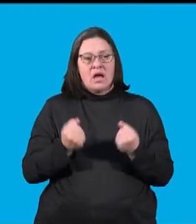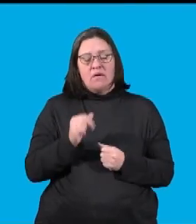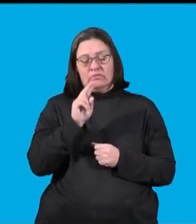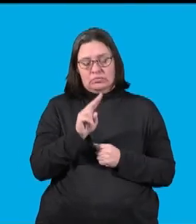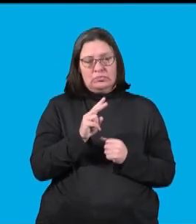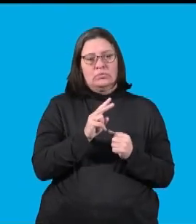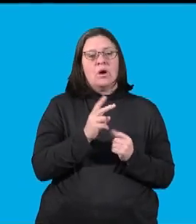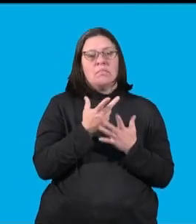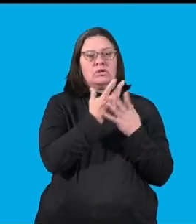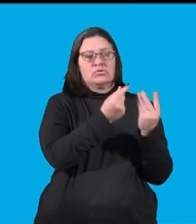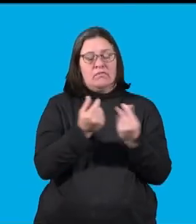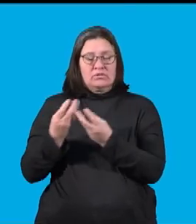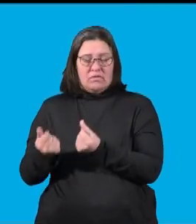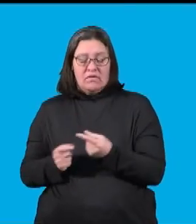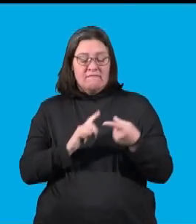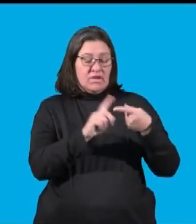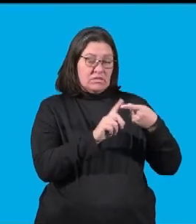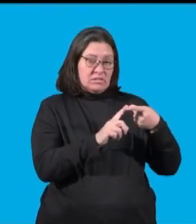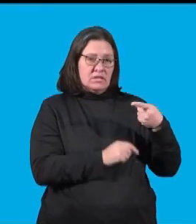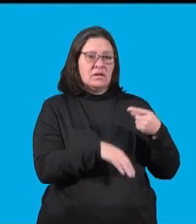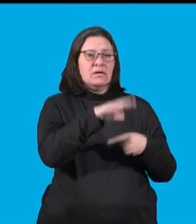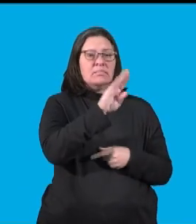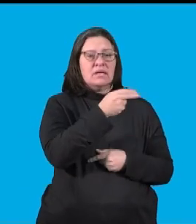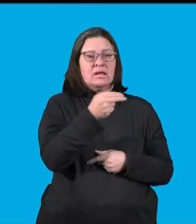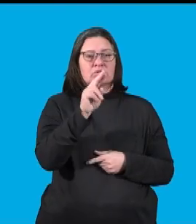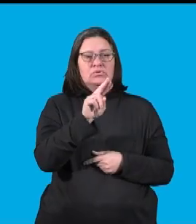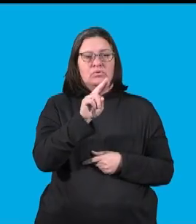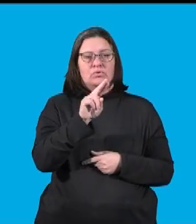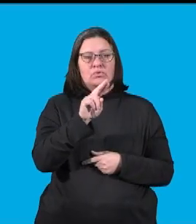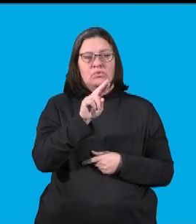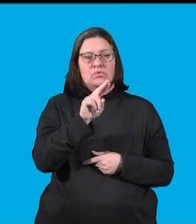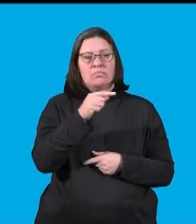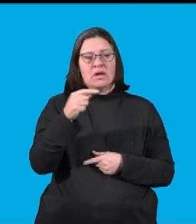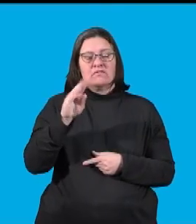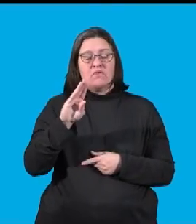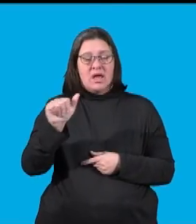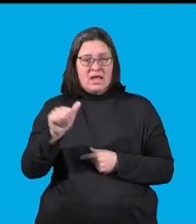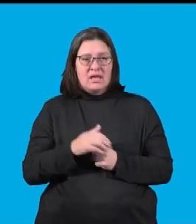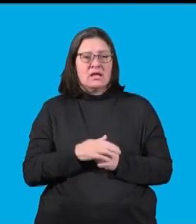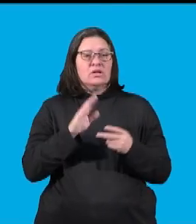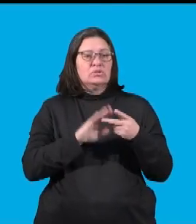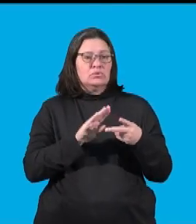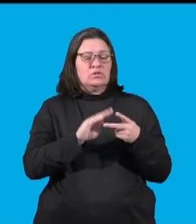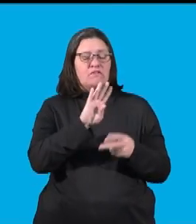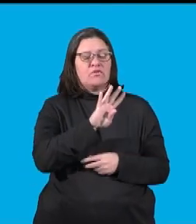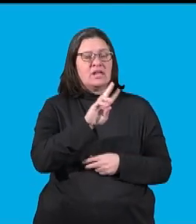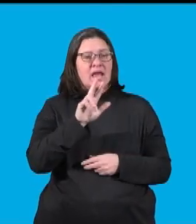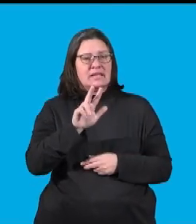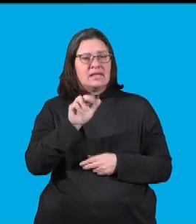equations. We now need to solve them. So our first equation, b is equal to 2 minus 4a. Our second equation